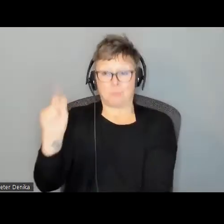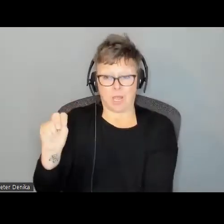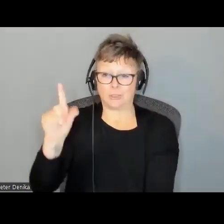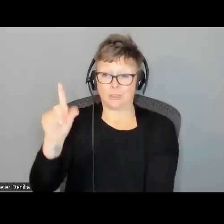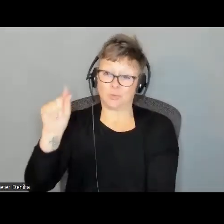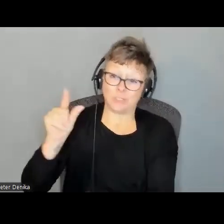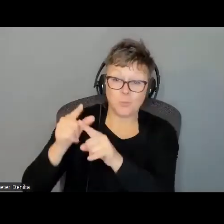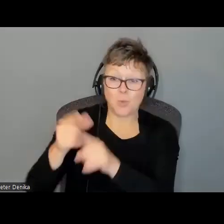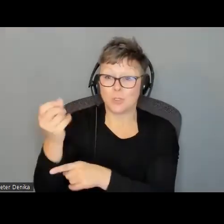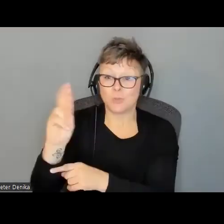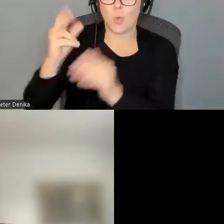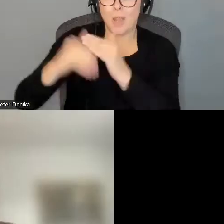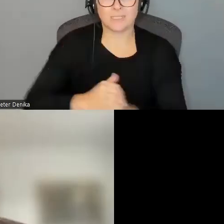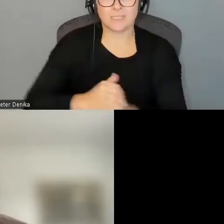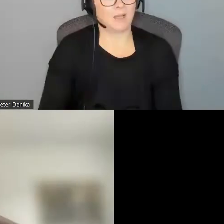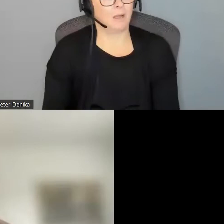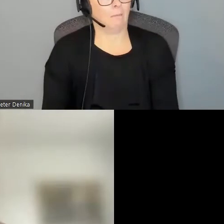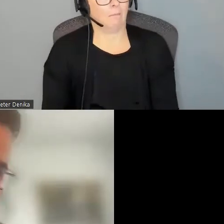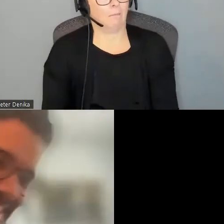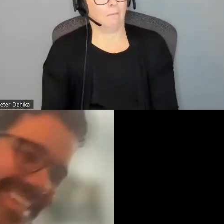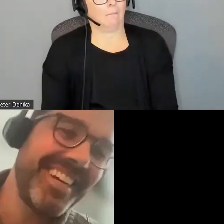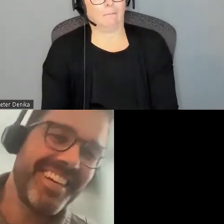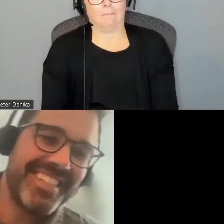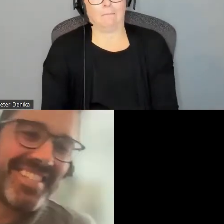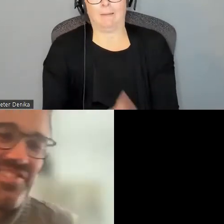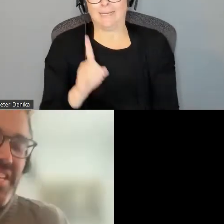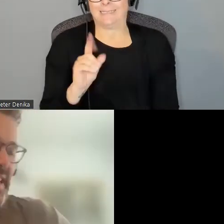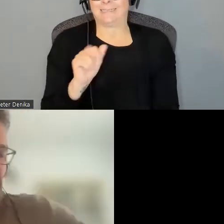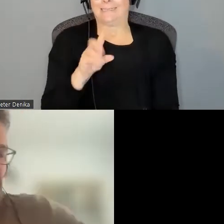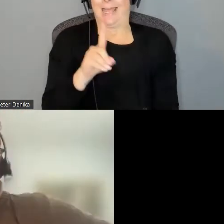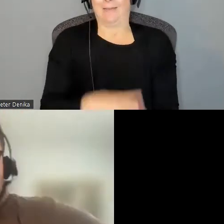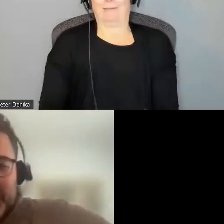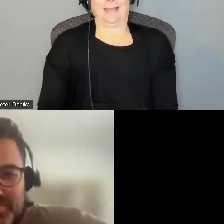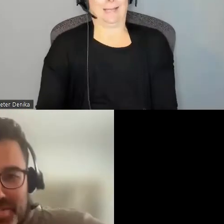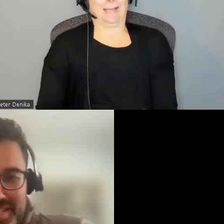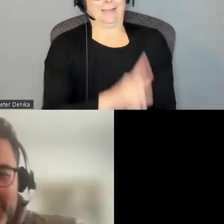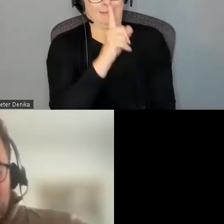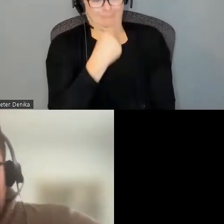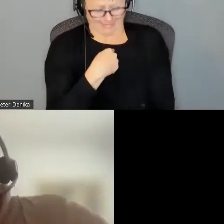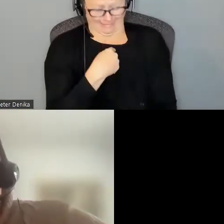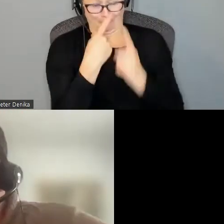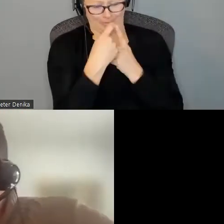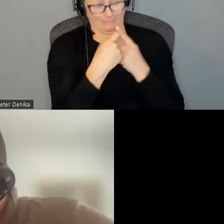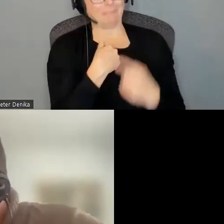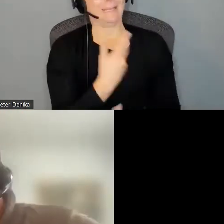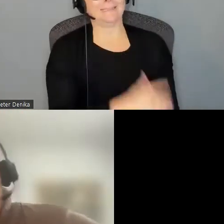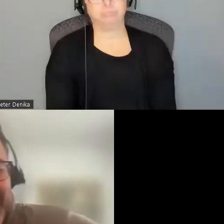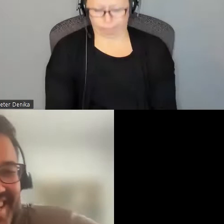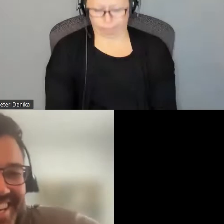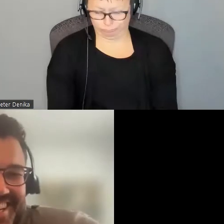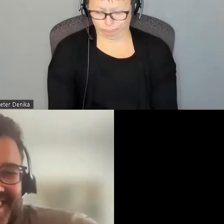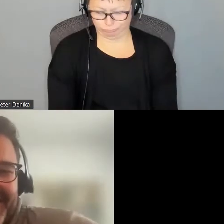Oh, David, you really put me on the spot. I am a horrible person. Good. Brian. I know. I'm just realizing the full extent of it. It's